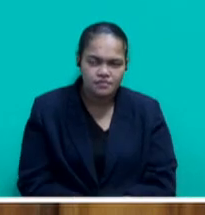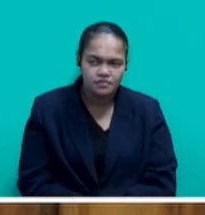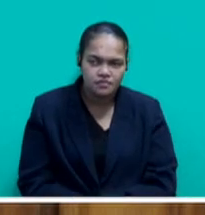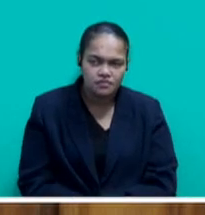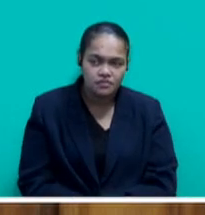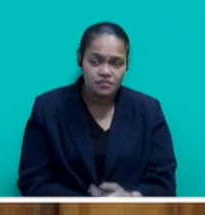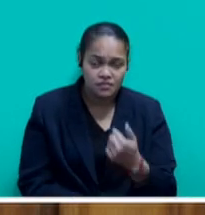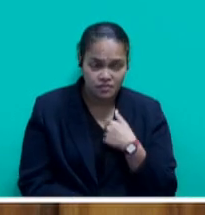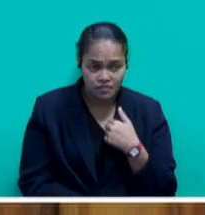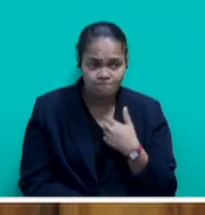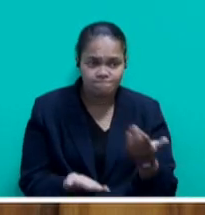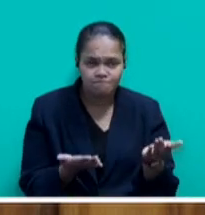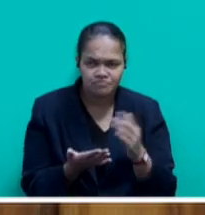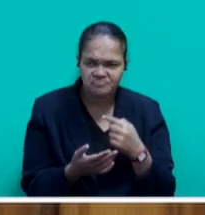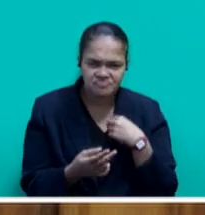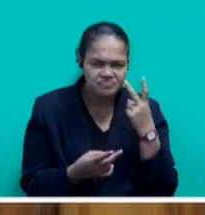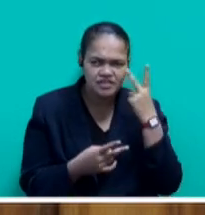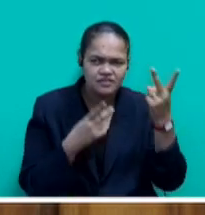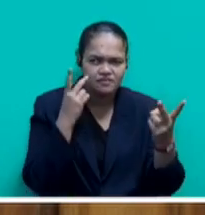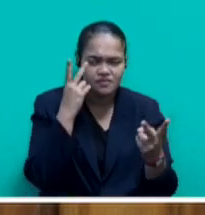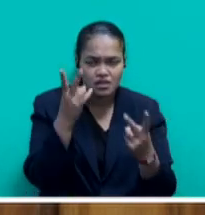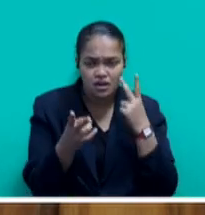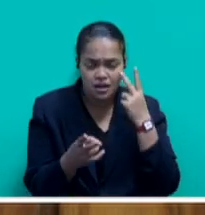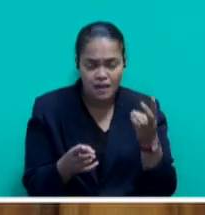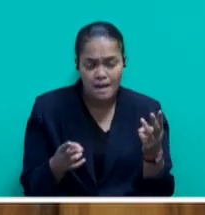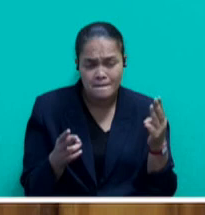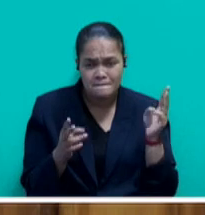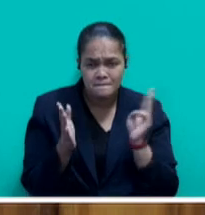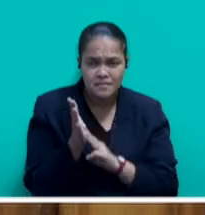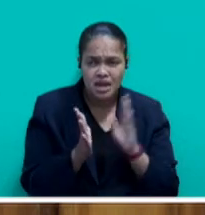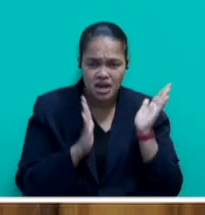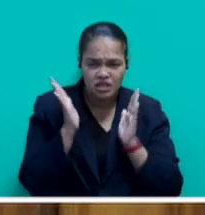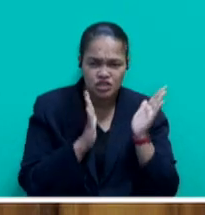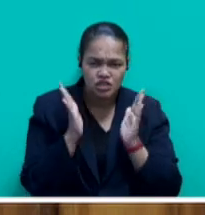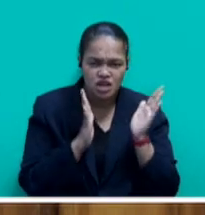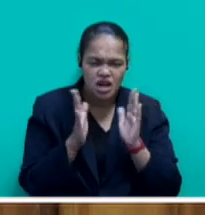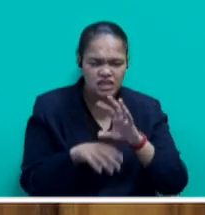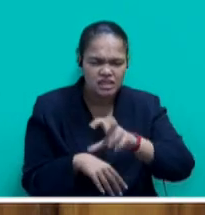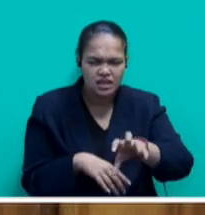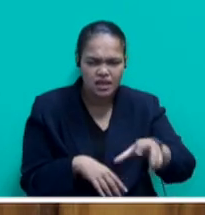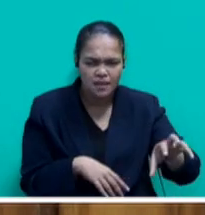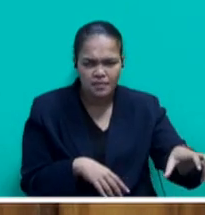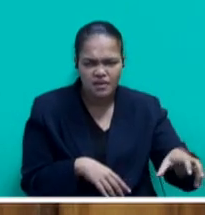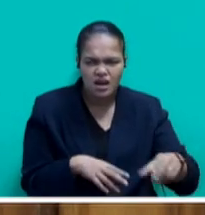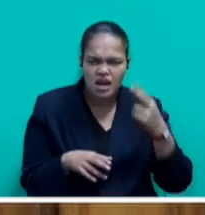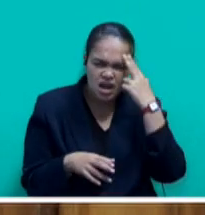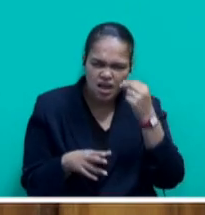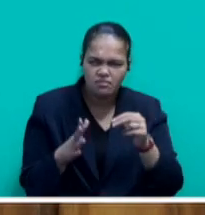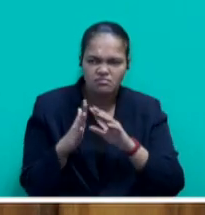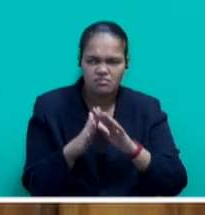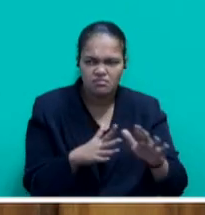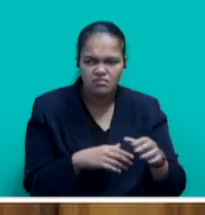Since I took oath in office, I visited many of the Melanesian settlements, namely Manyavan, Nabukandamu, Nabunikandamu,